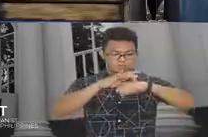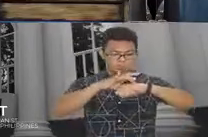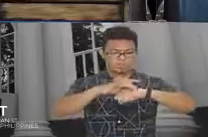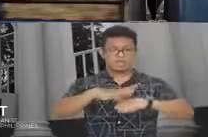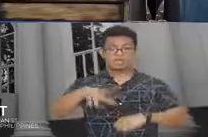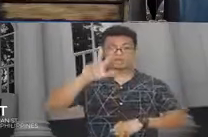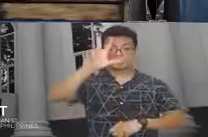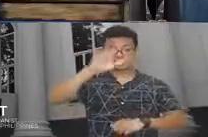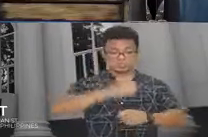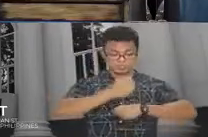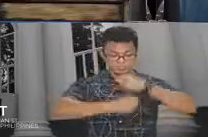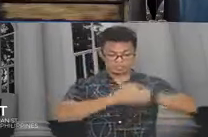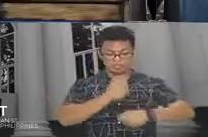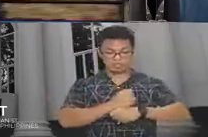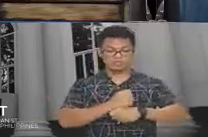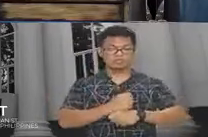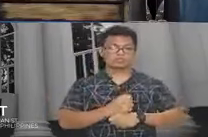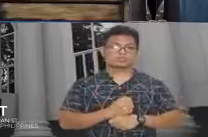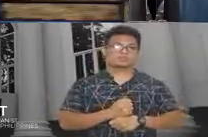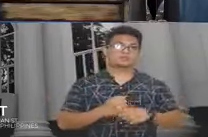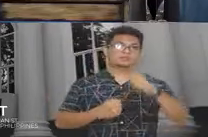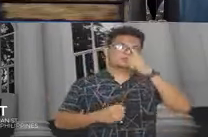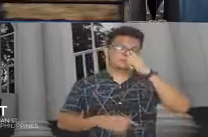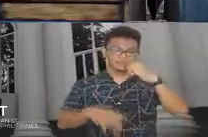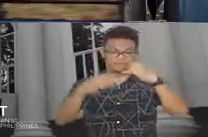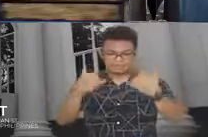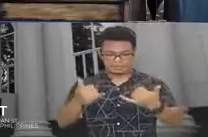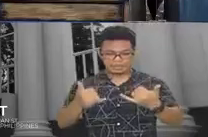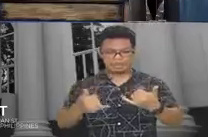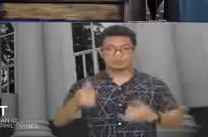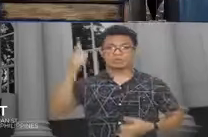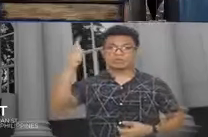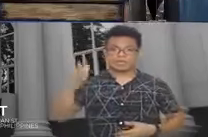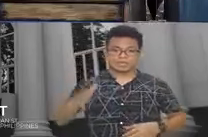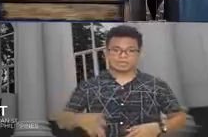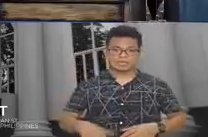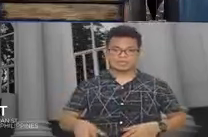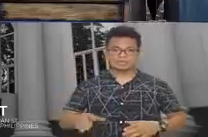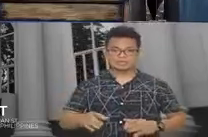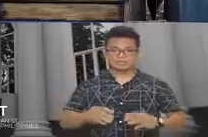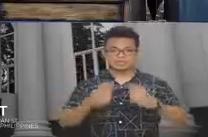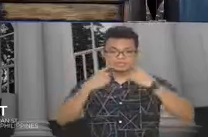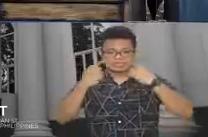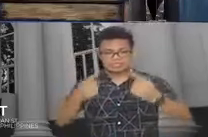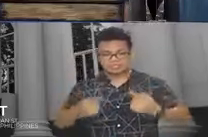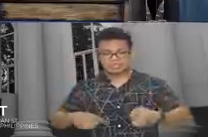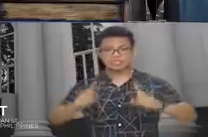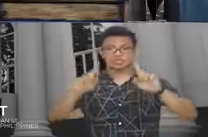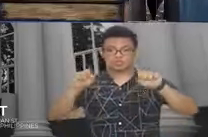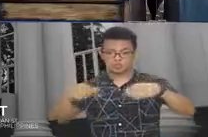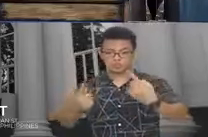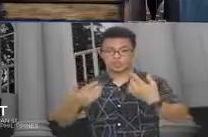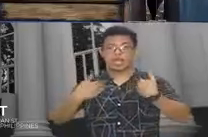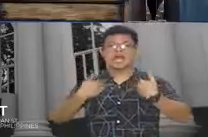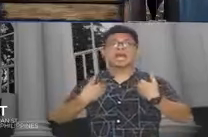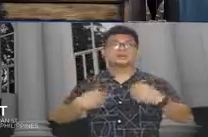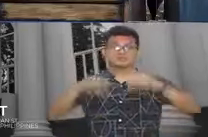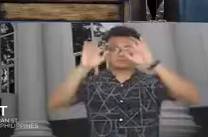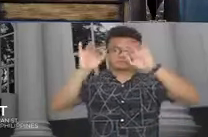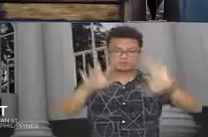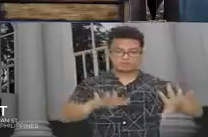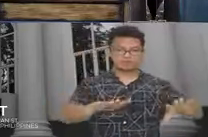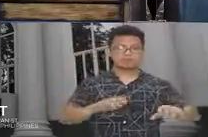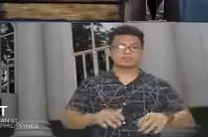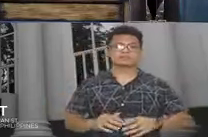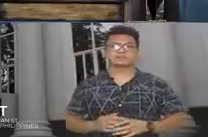water. Now God commands him, I will send rain on the earth. If there is going to be rain, if there's going